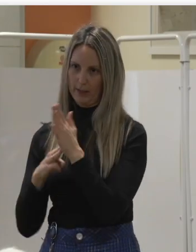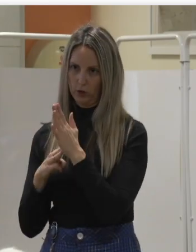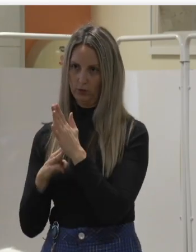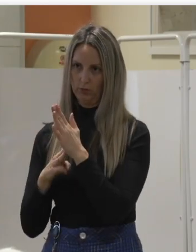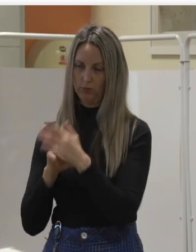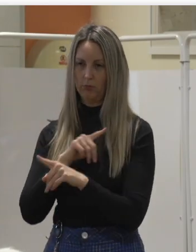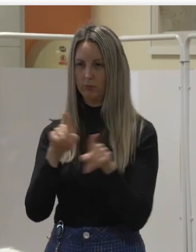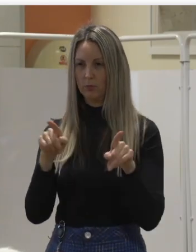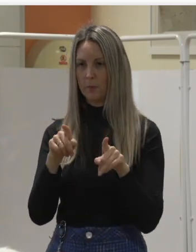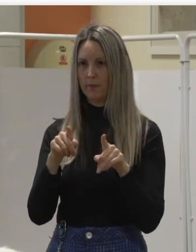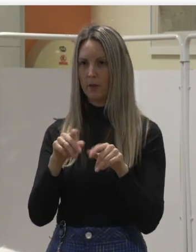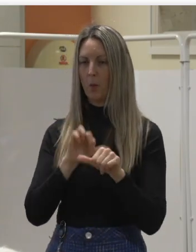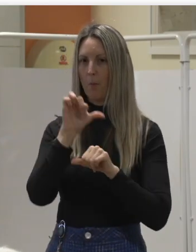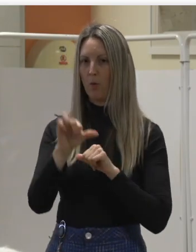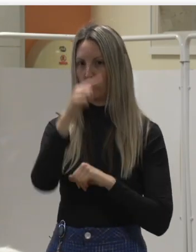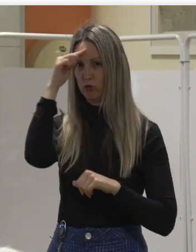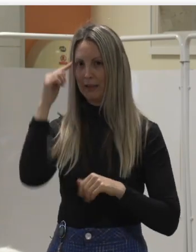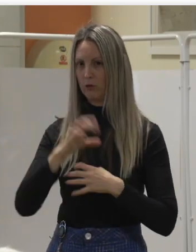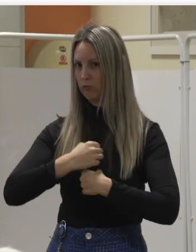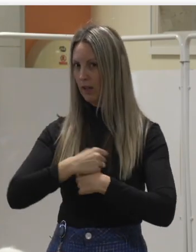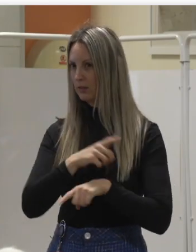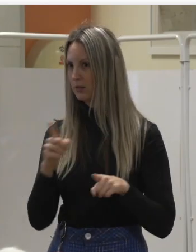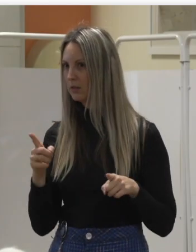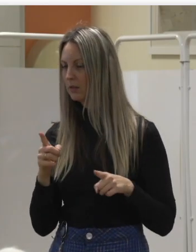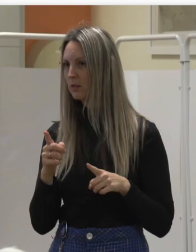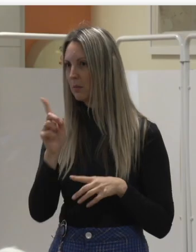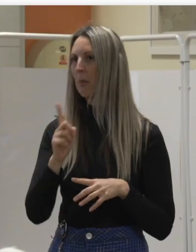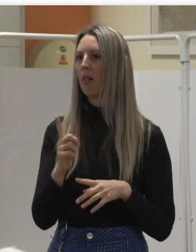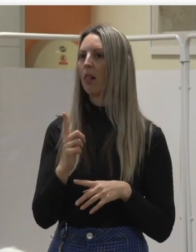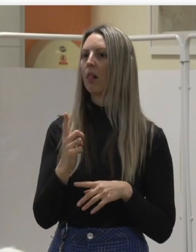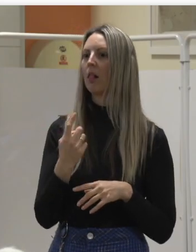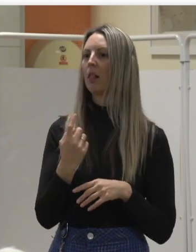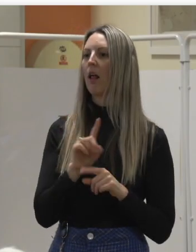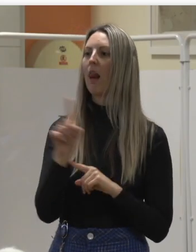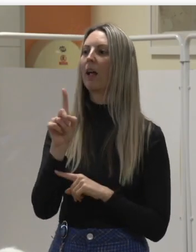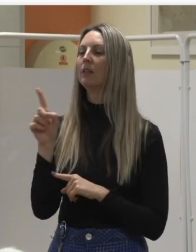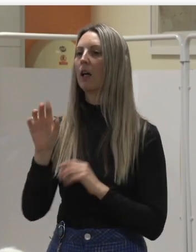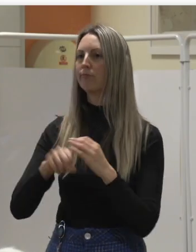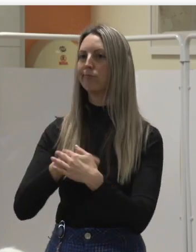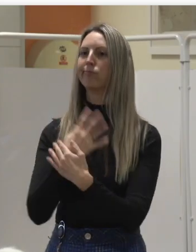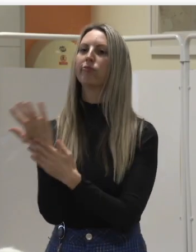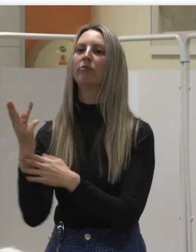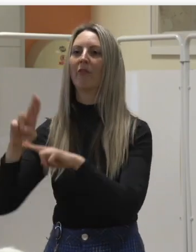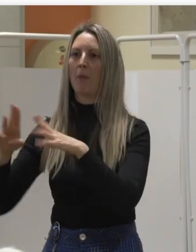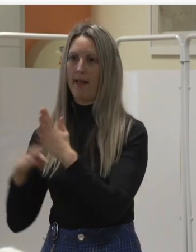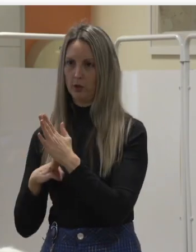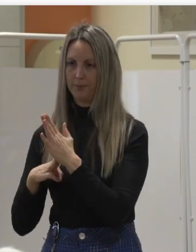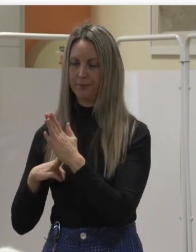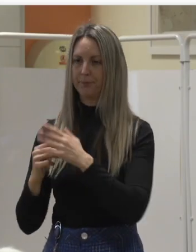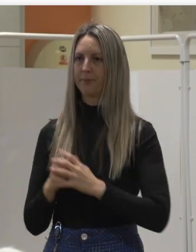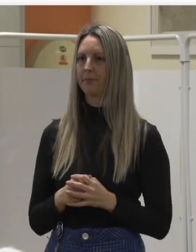post-traumatic stress, and people with this condition also develop symptoms of fibromyalgia. It could be